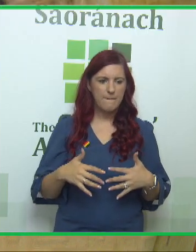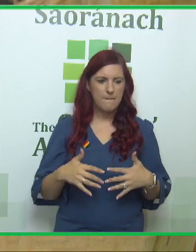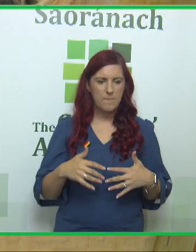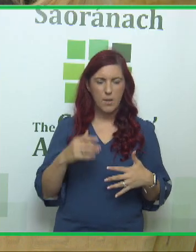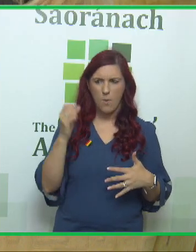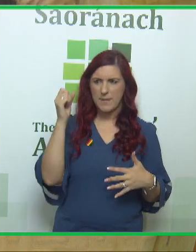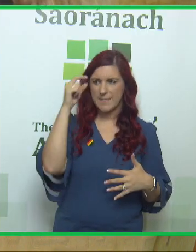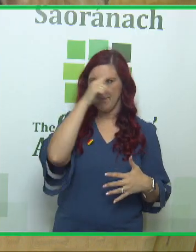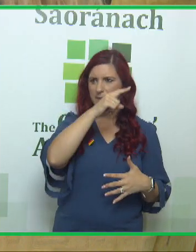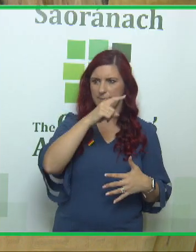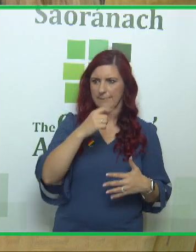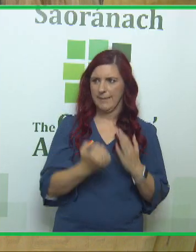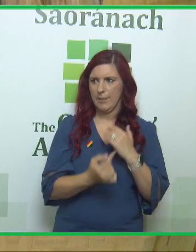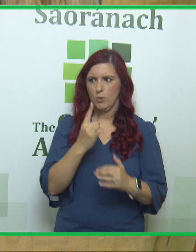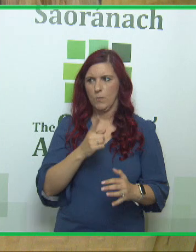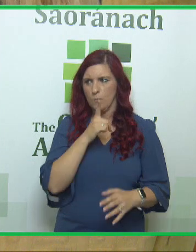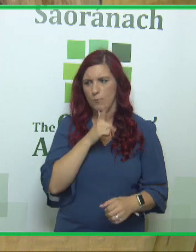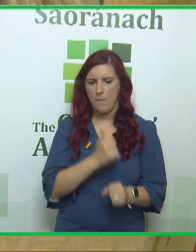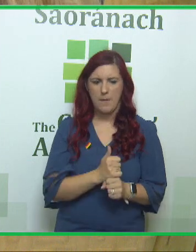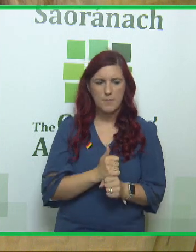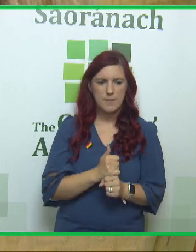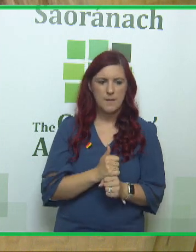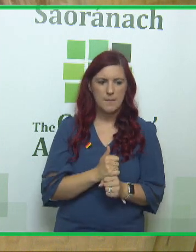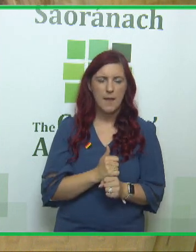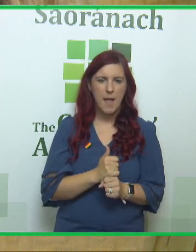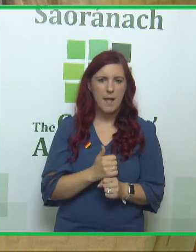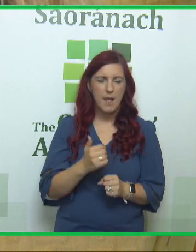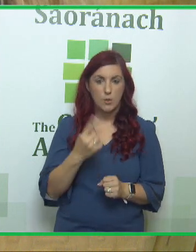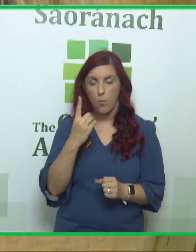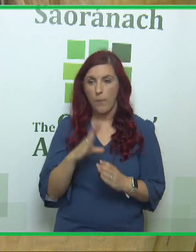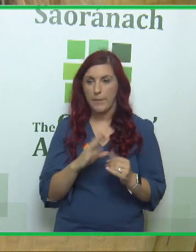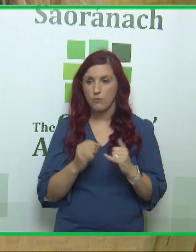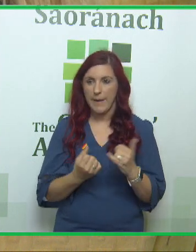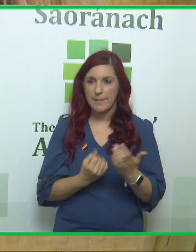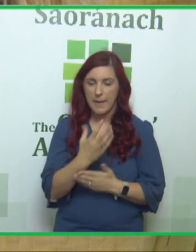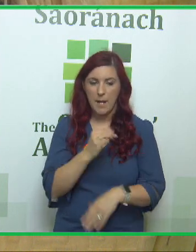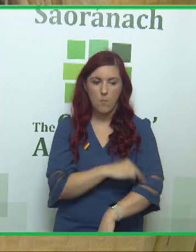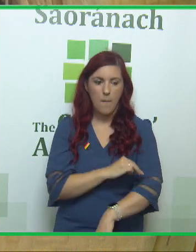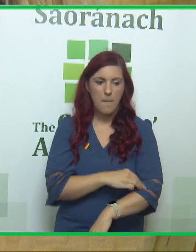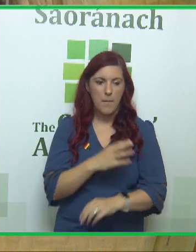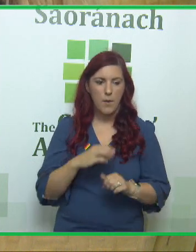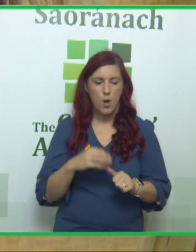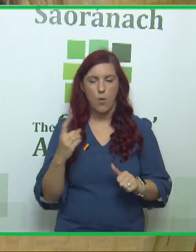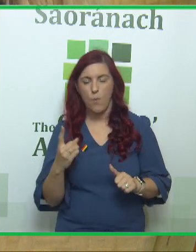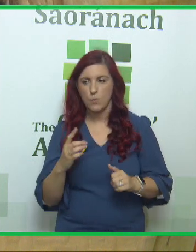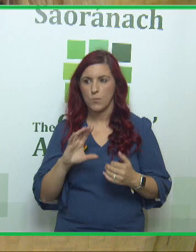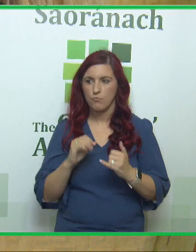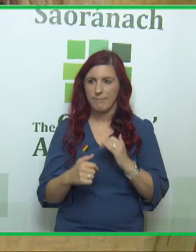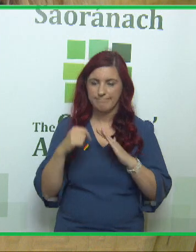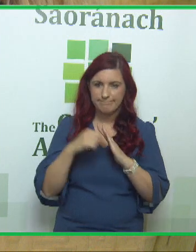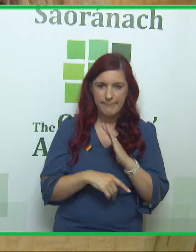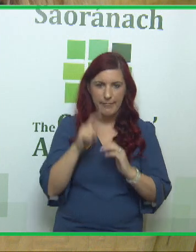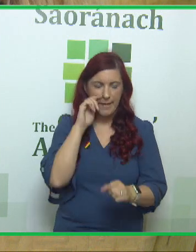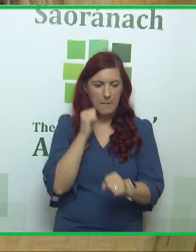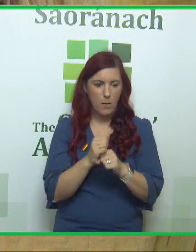difficult issues. It's one thing to articulate the problem, another thing to really try and see what the solutions